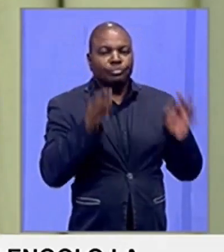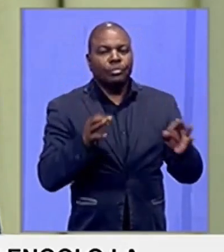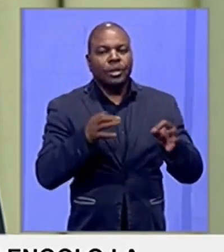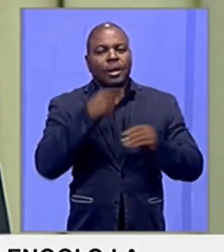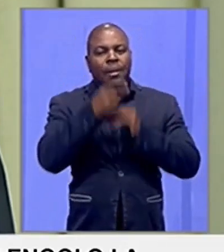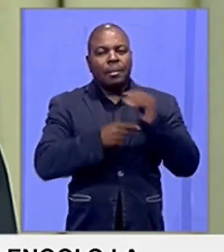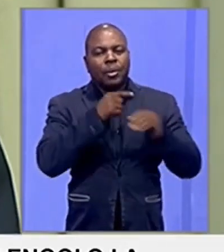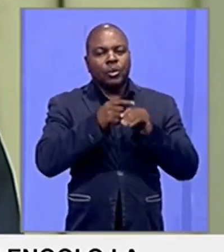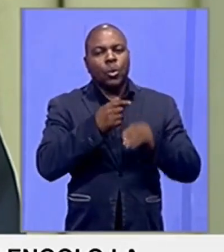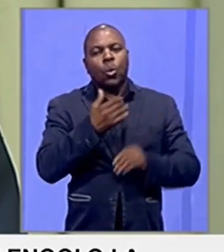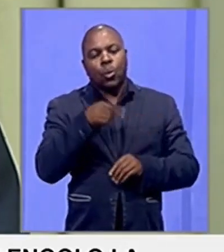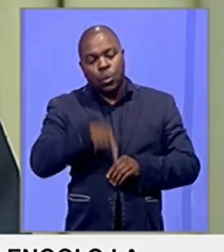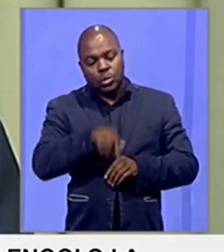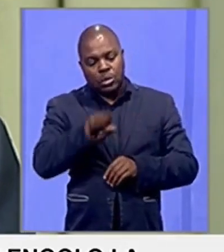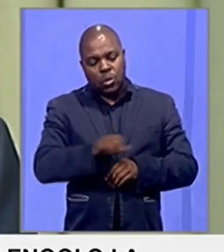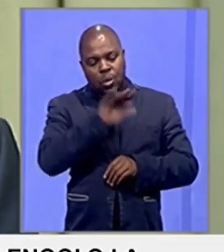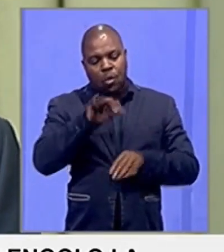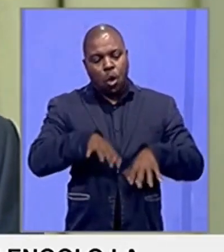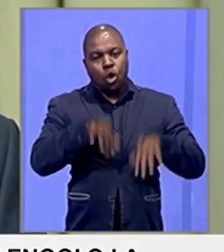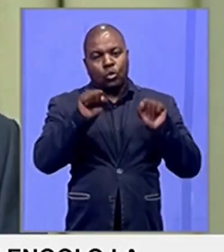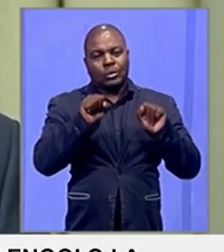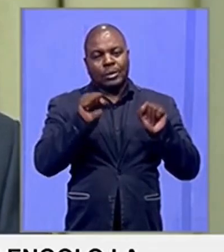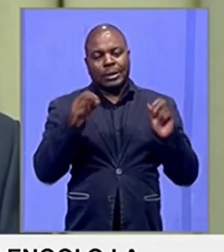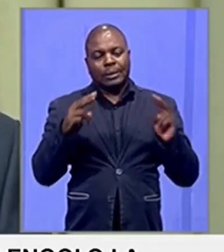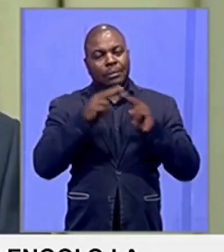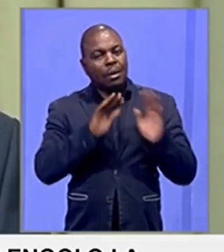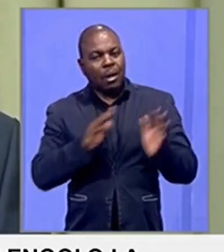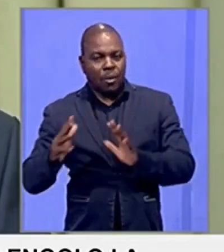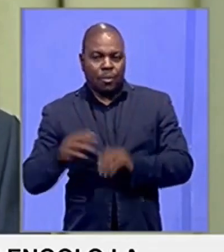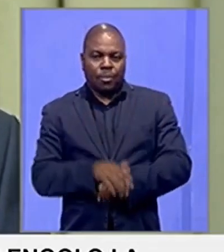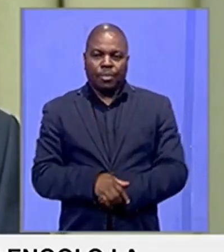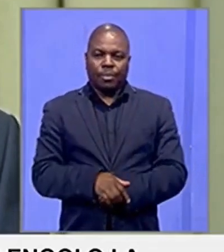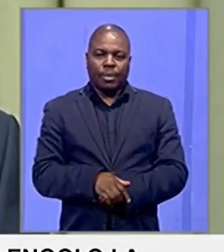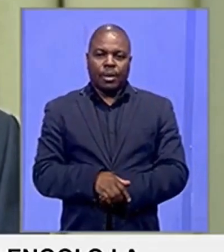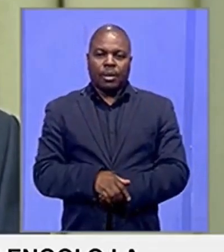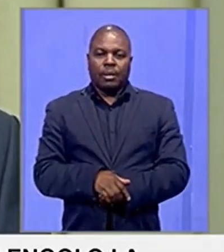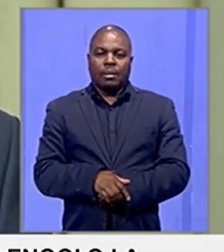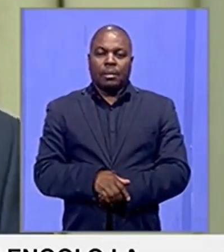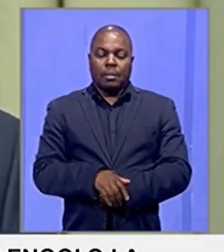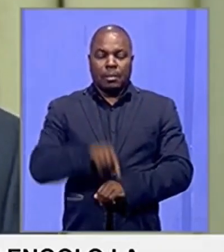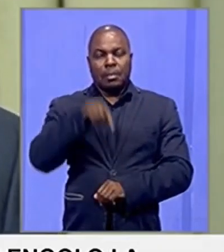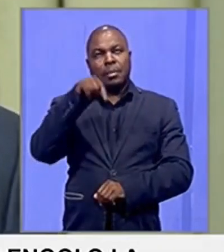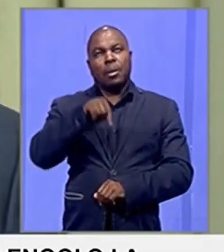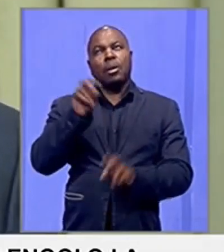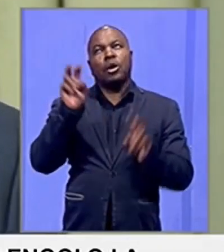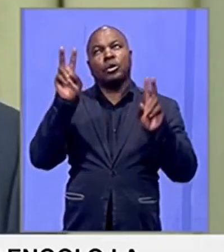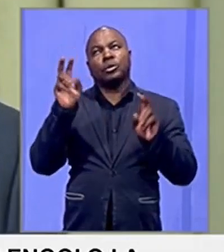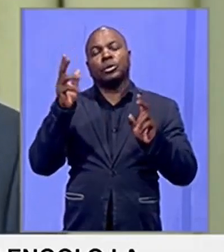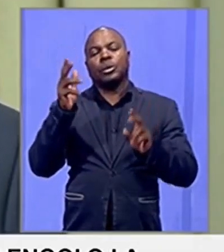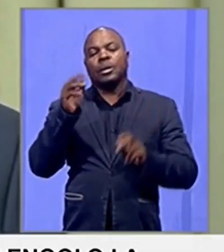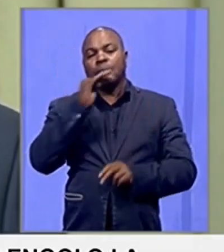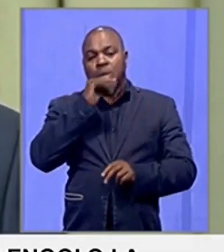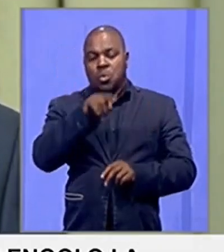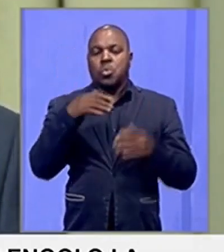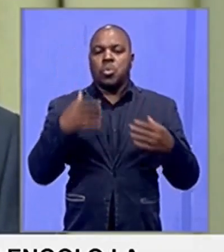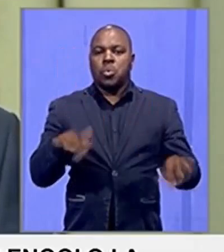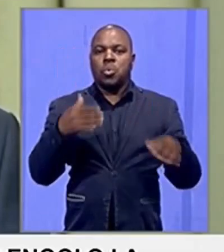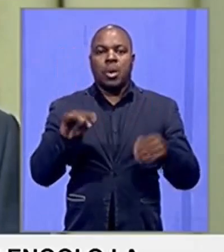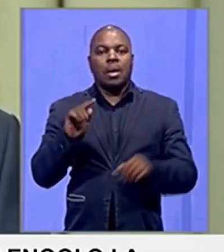country's hosting of the BRICS summit. This is going to be a historic